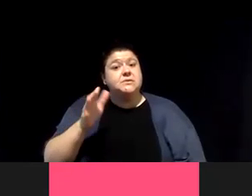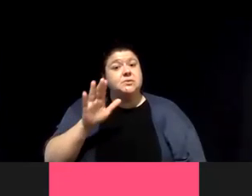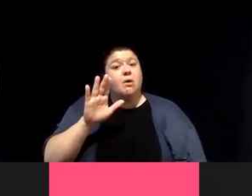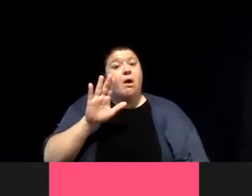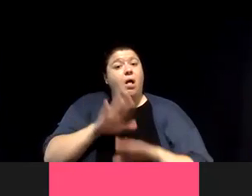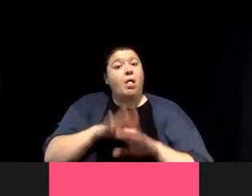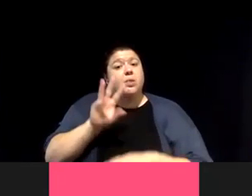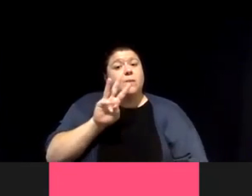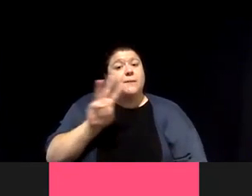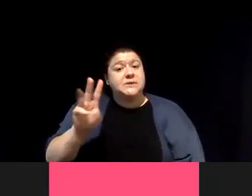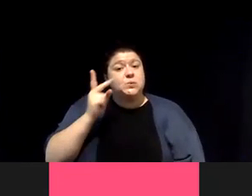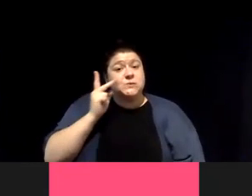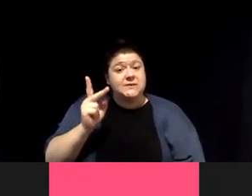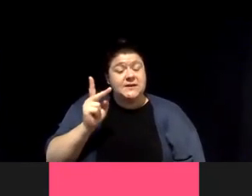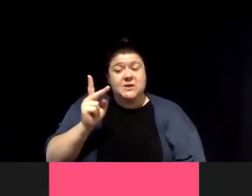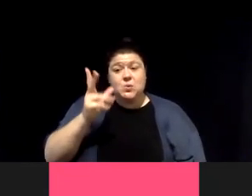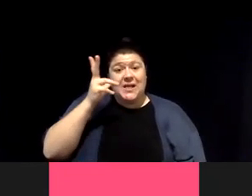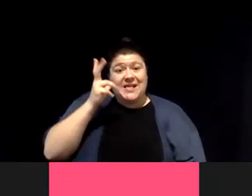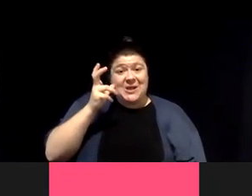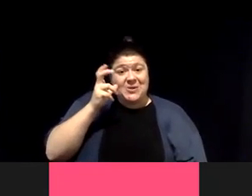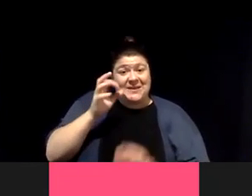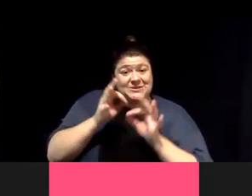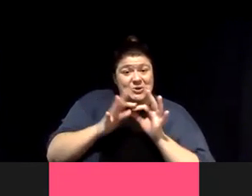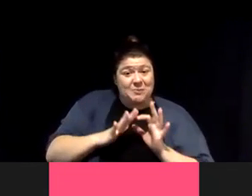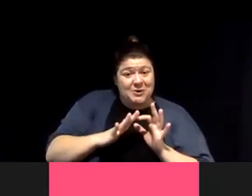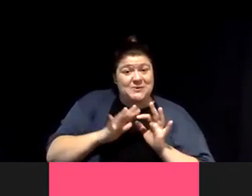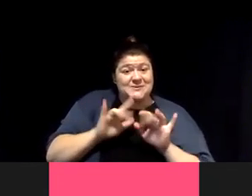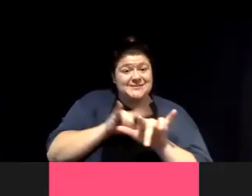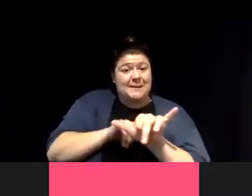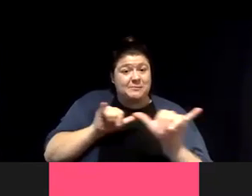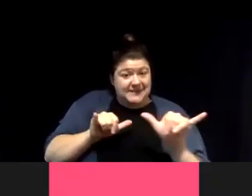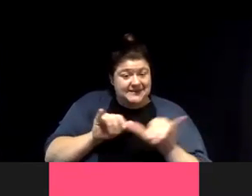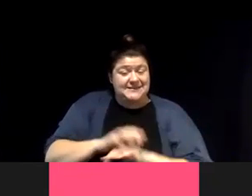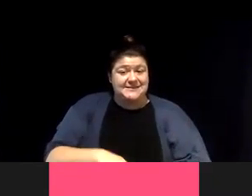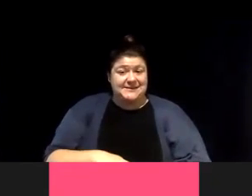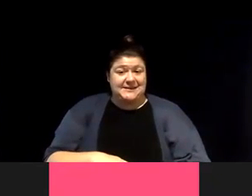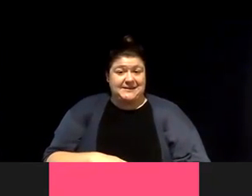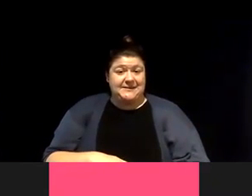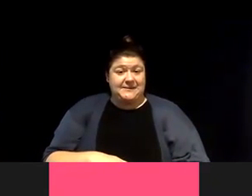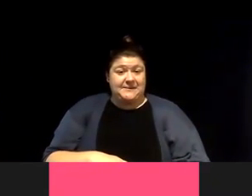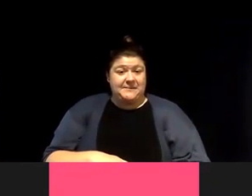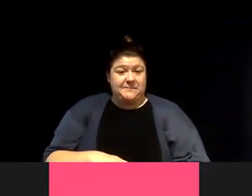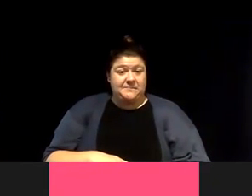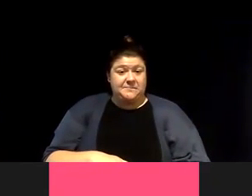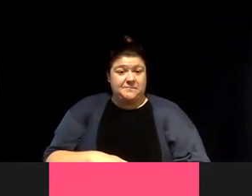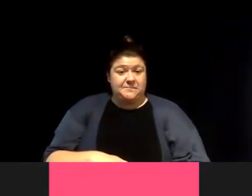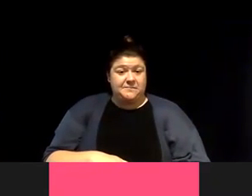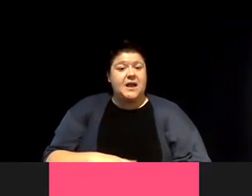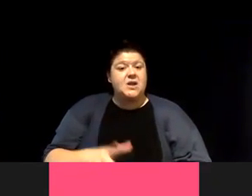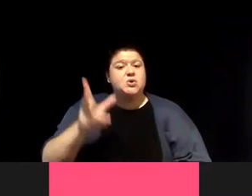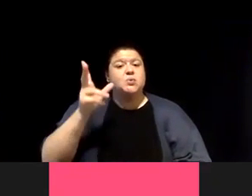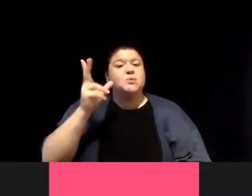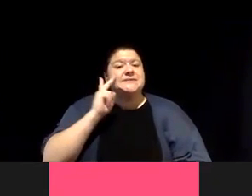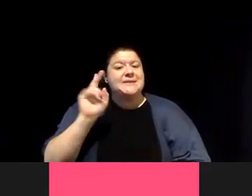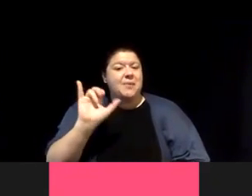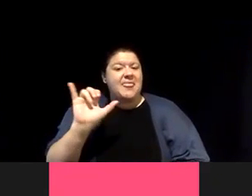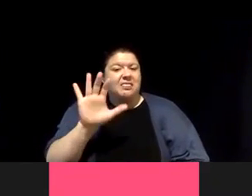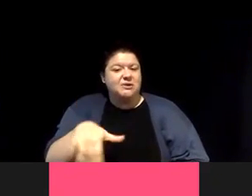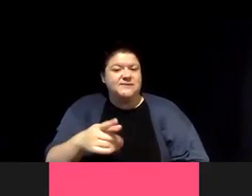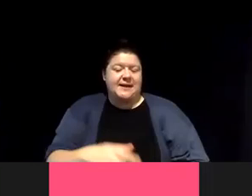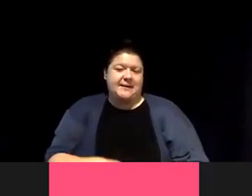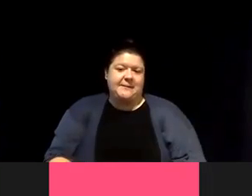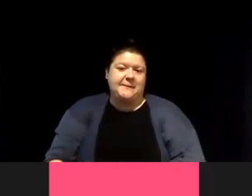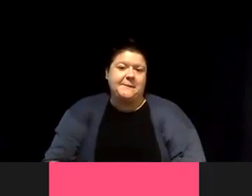you'll hear the people who are interpreting simultaneously, and you'll hear what that looks like. You'll see what that looks